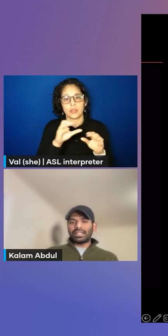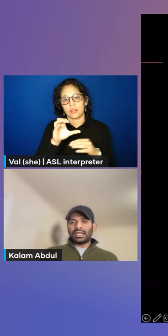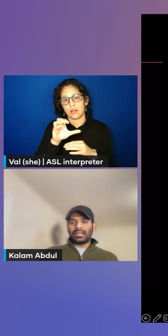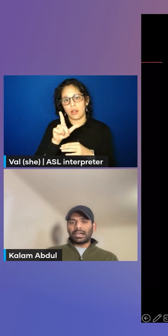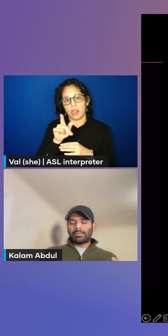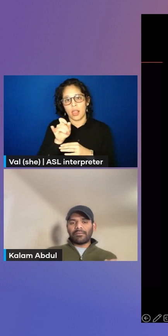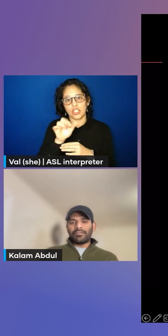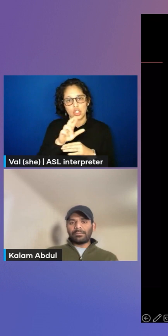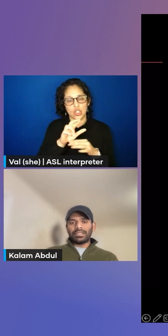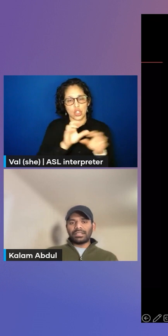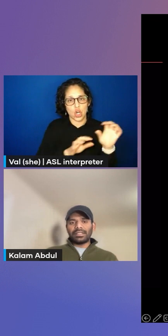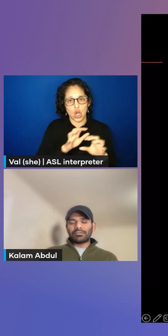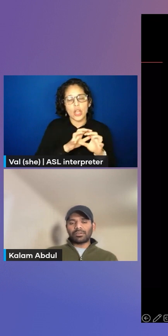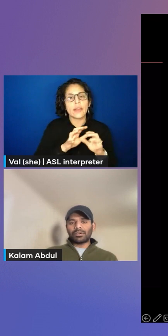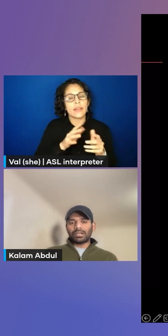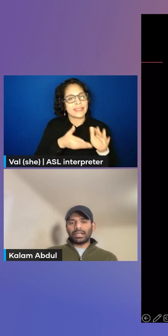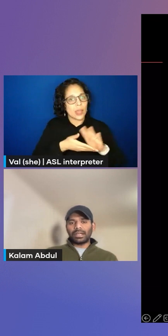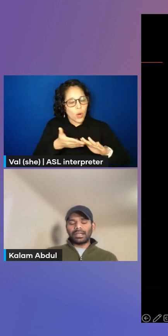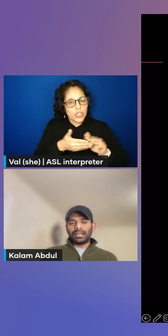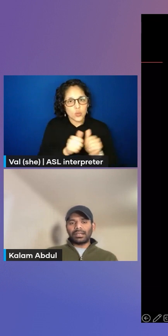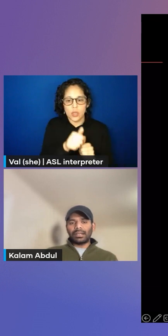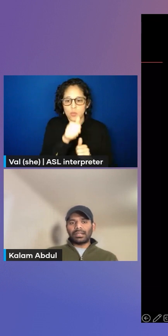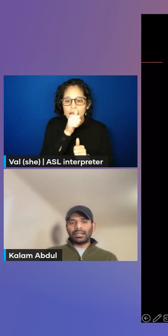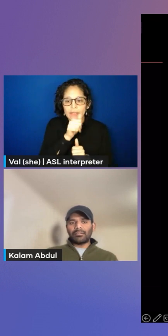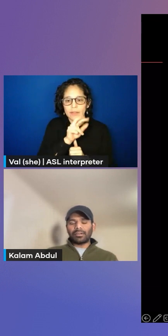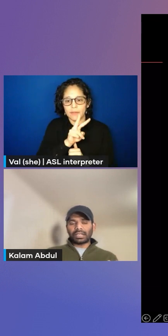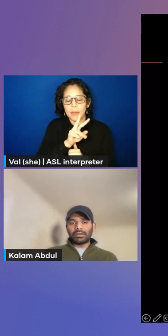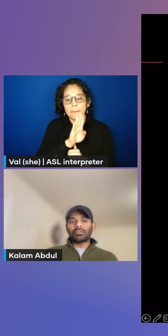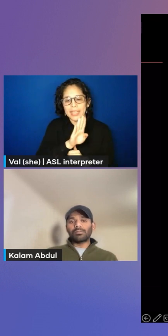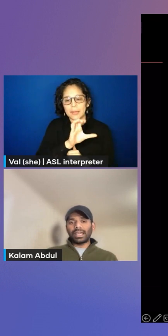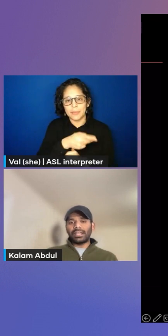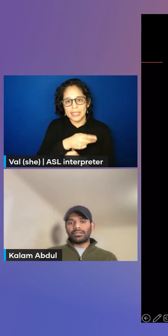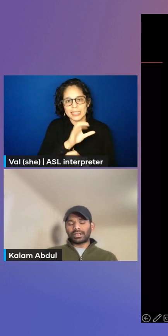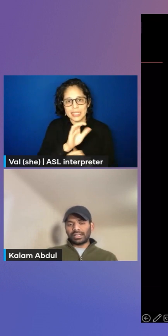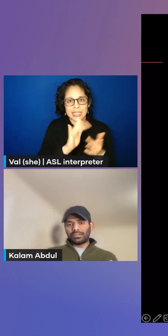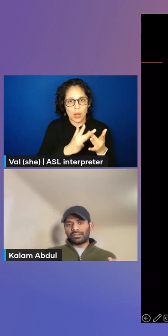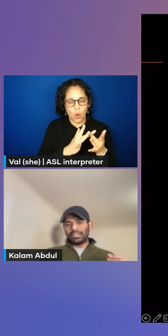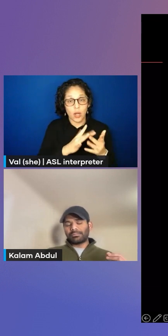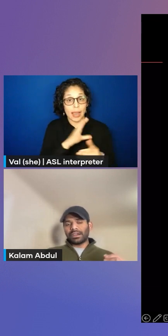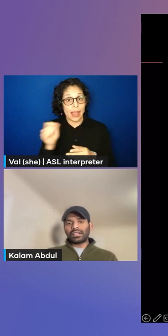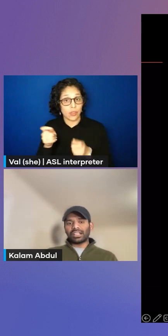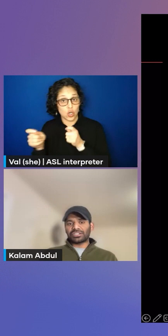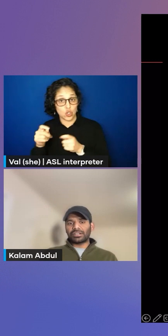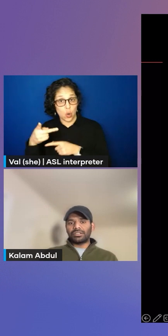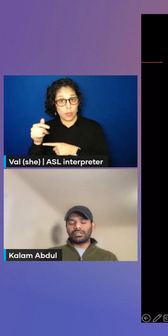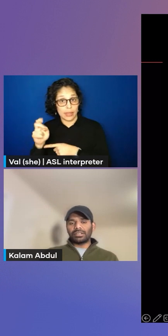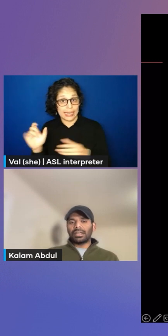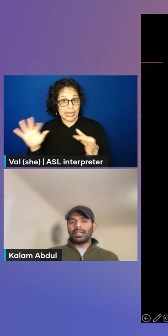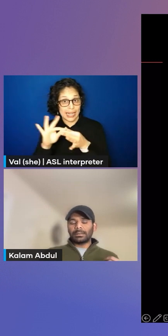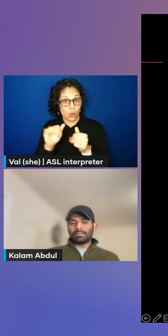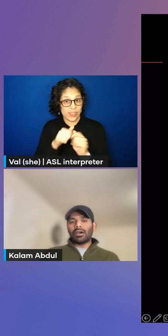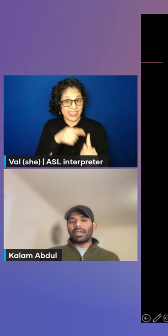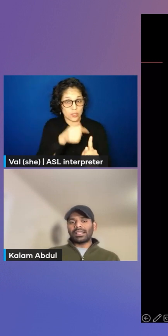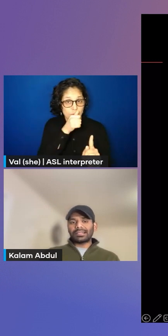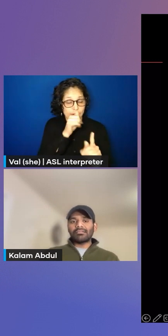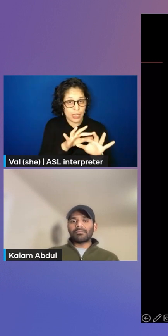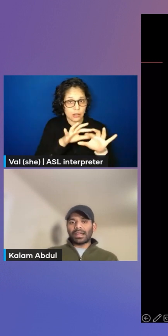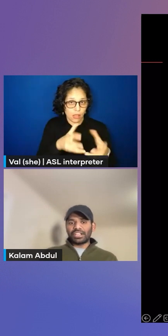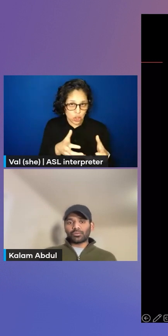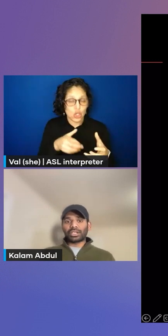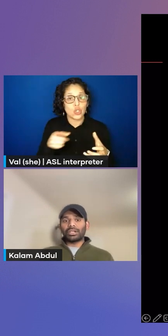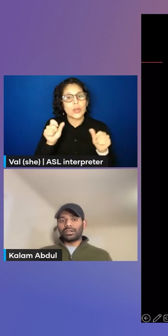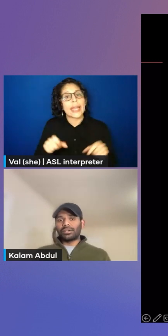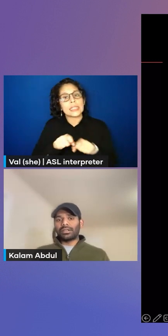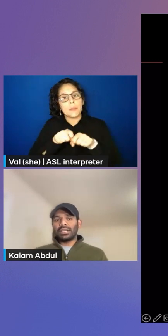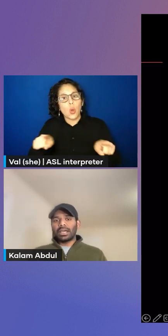runs within a private VPC network. And for the control plane to connect to this private cluster, you could deploy a